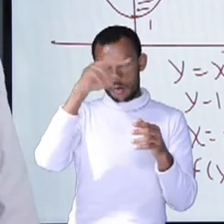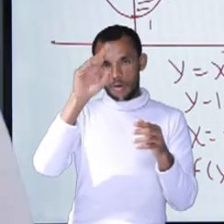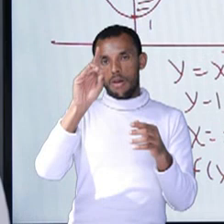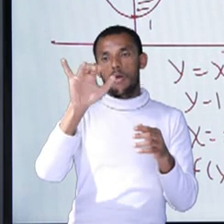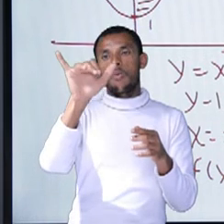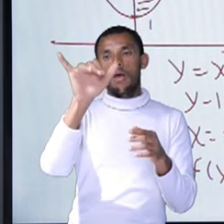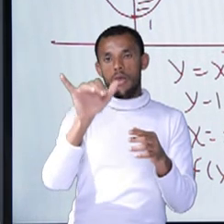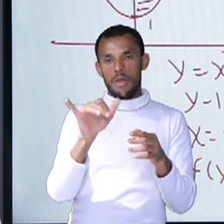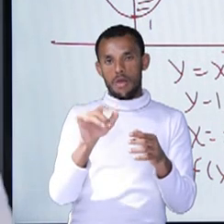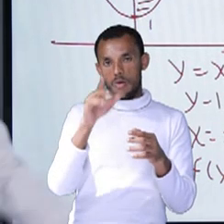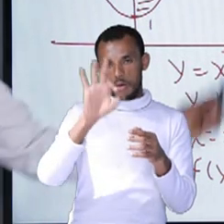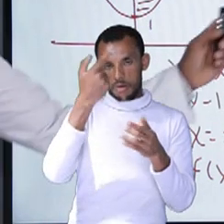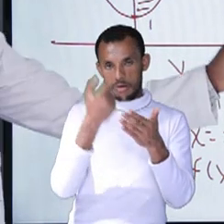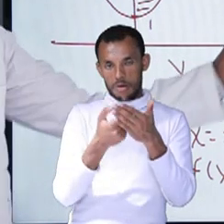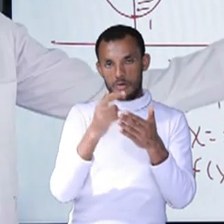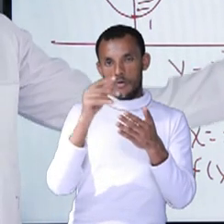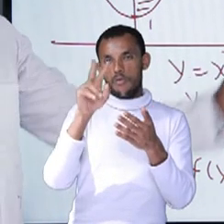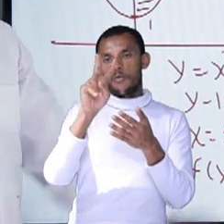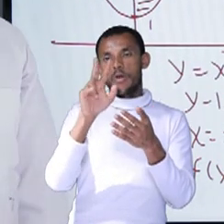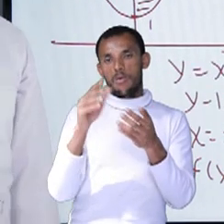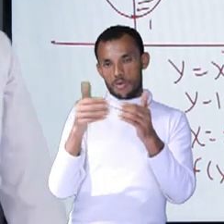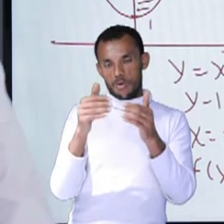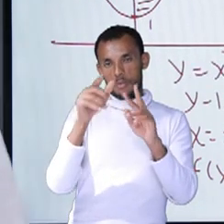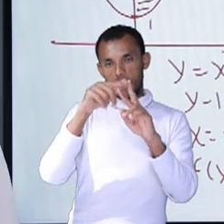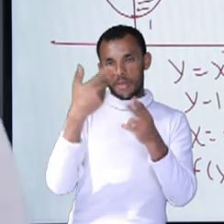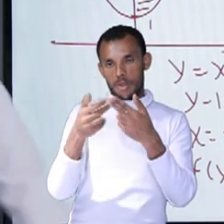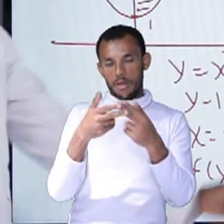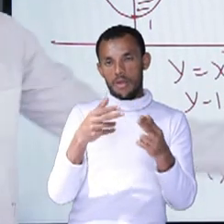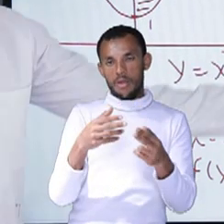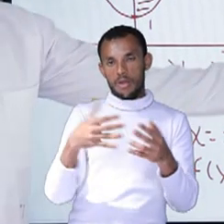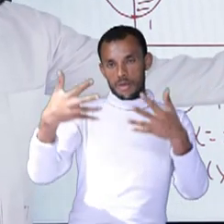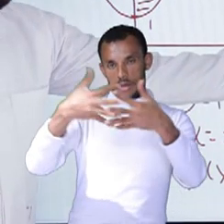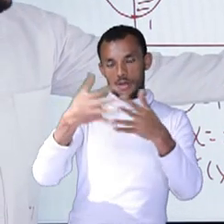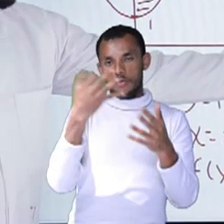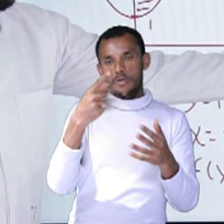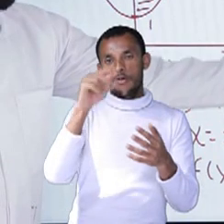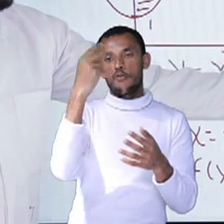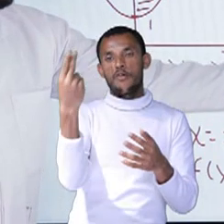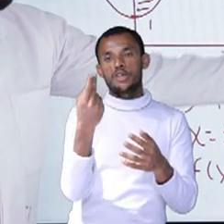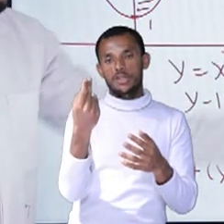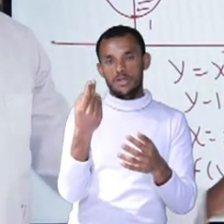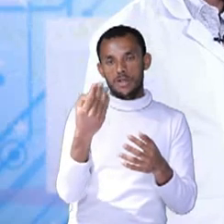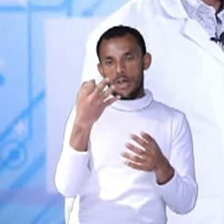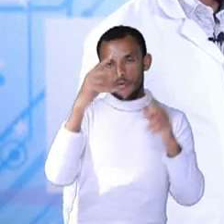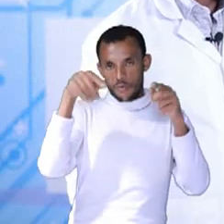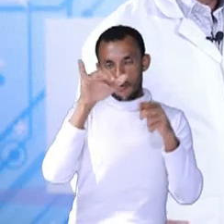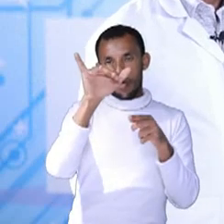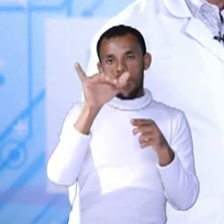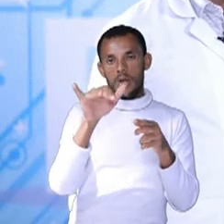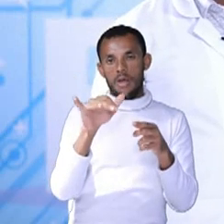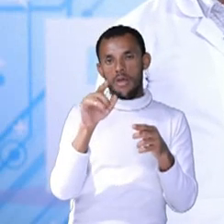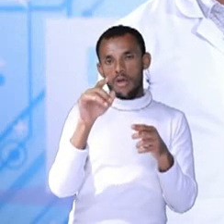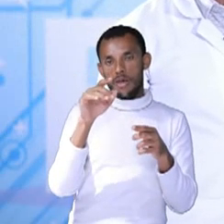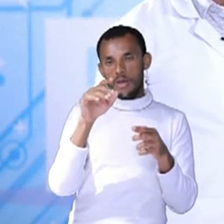dy. Therefore, you'll have this one. Volume is equal to pi times the integration of the function, our function f of y is this one,